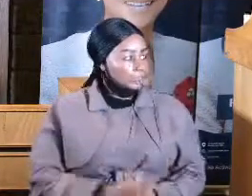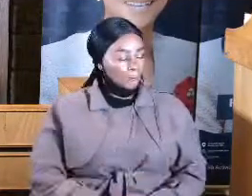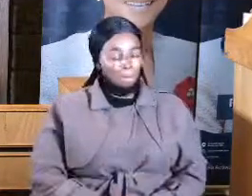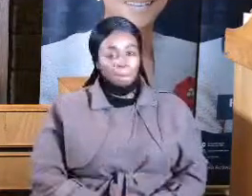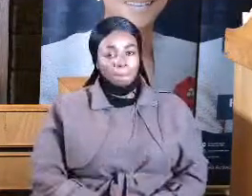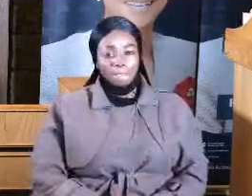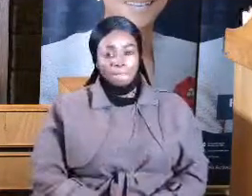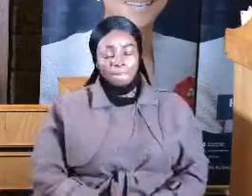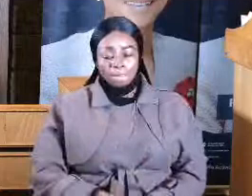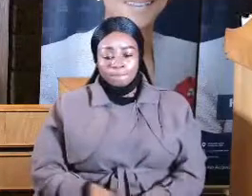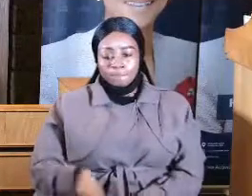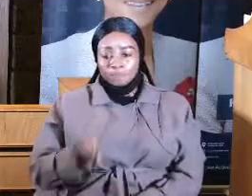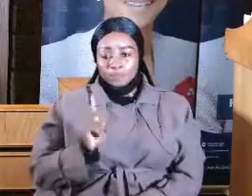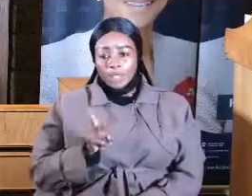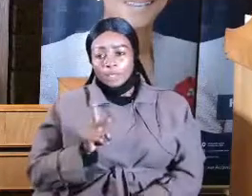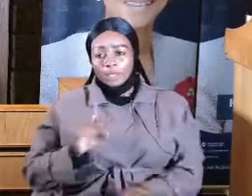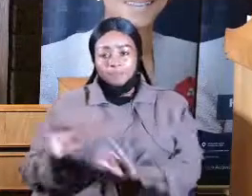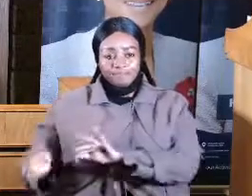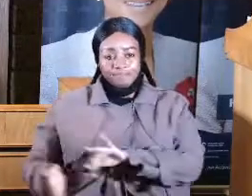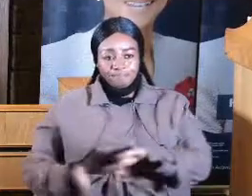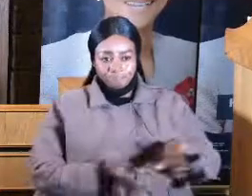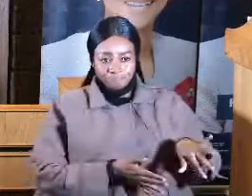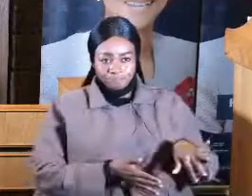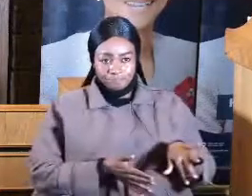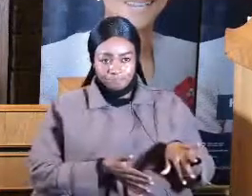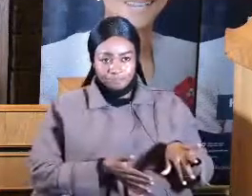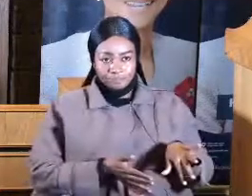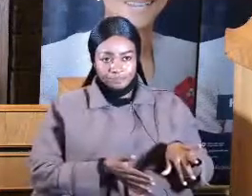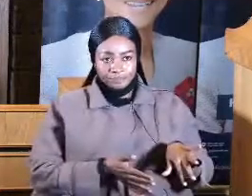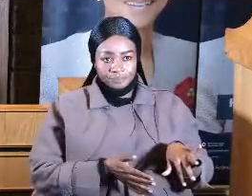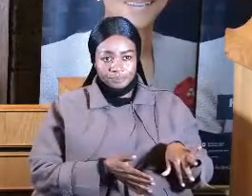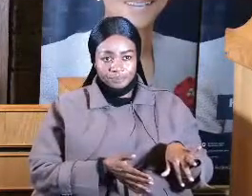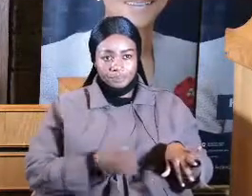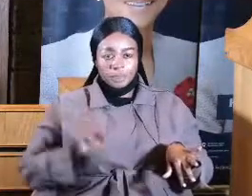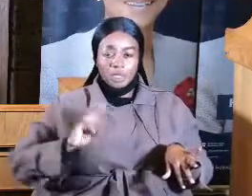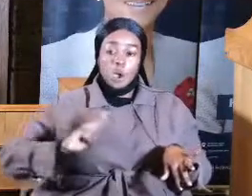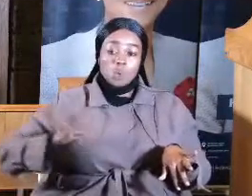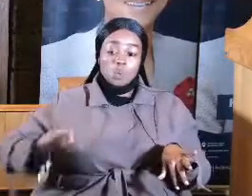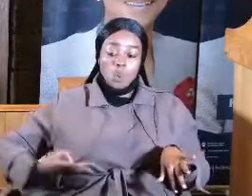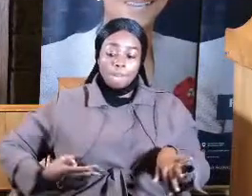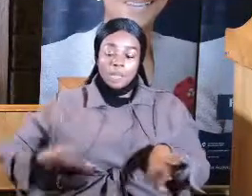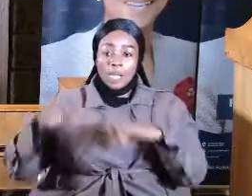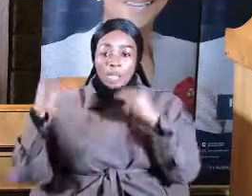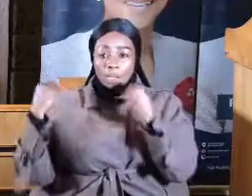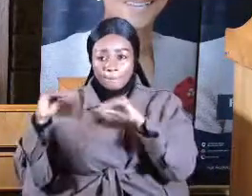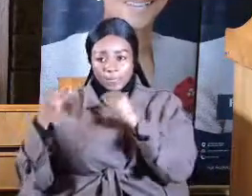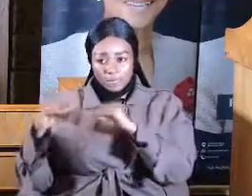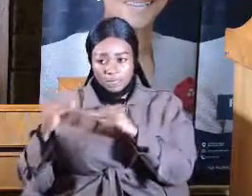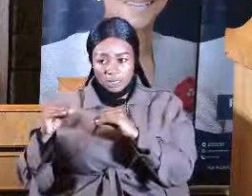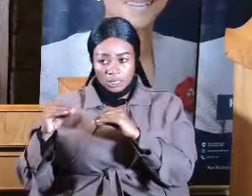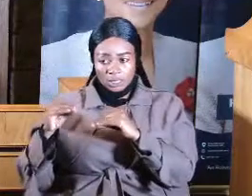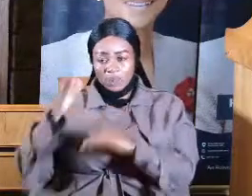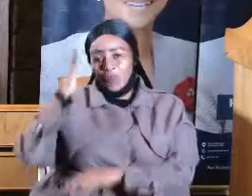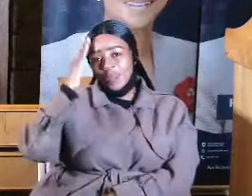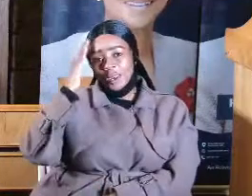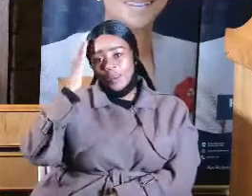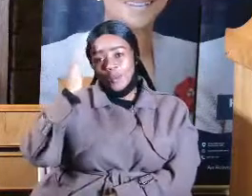When I also move to women in business, we all know that